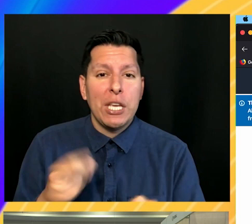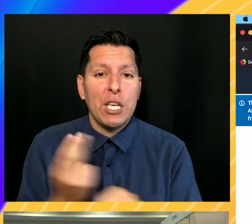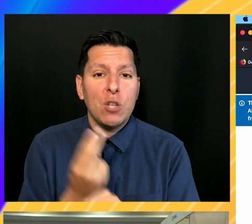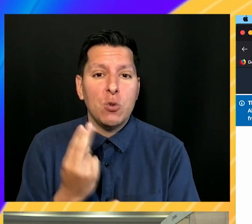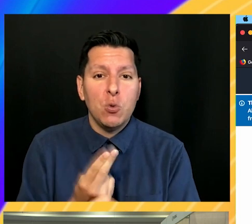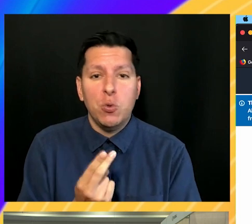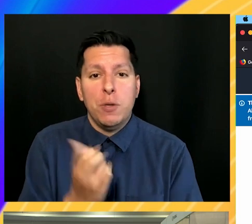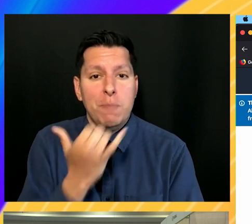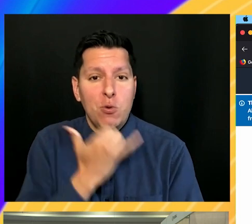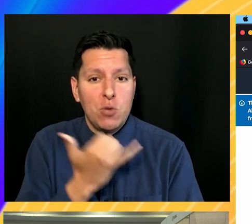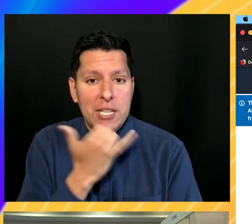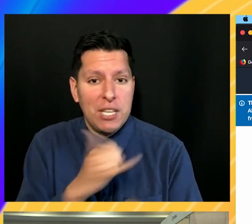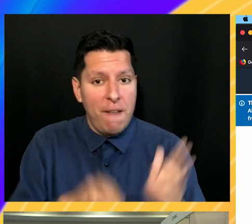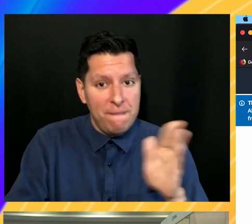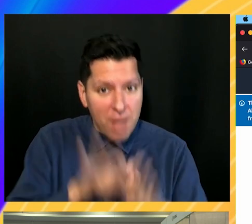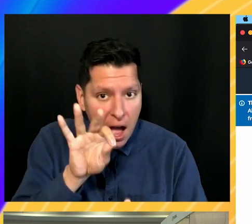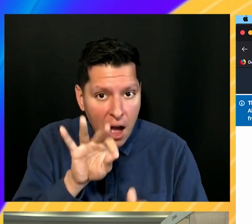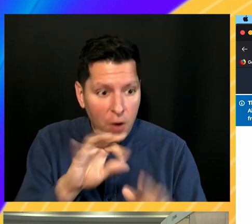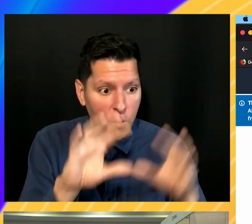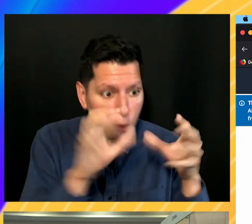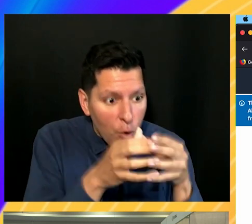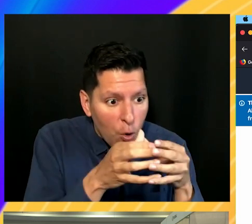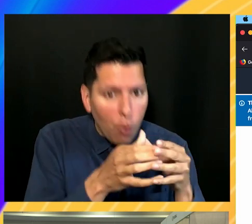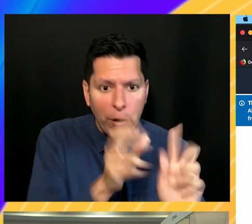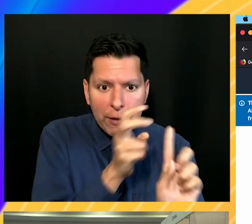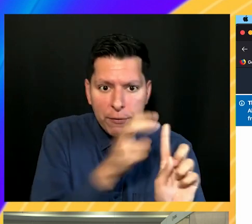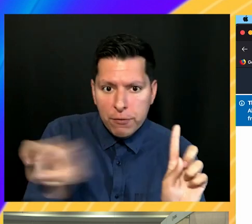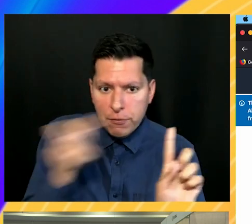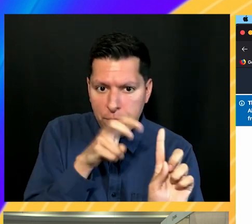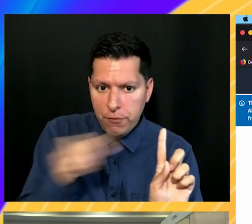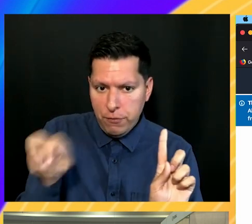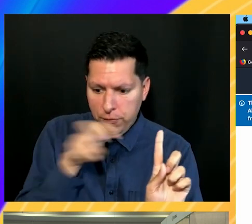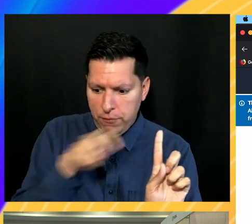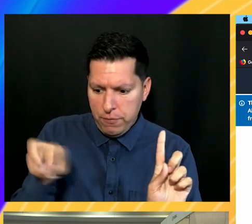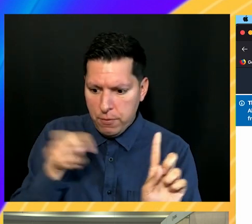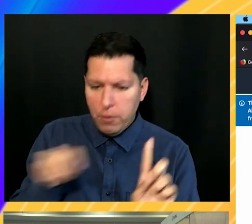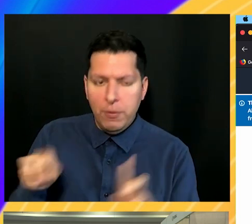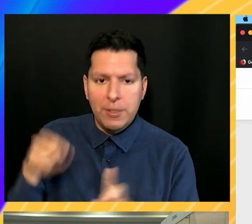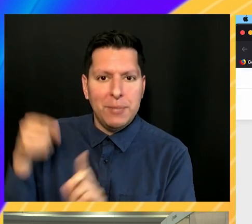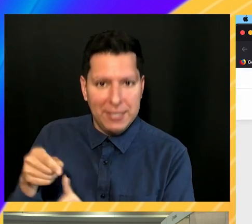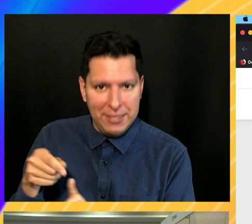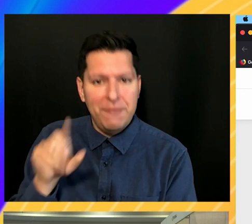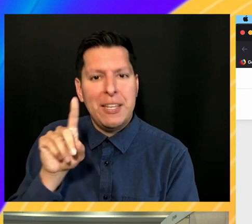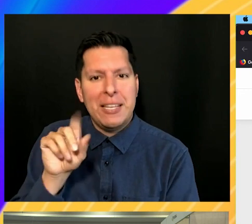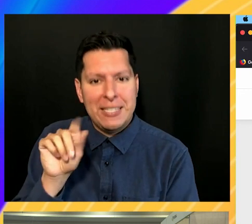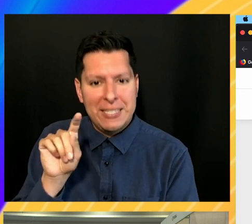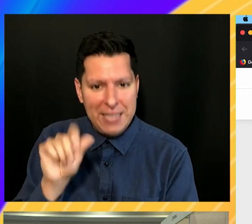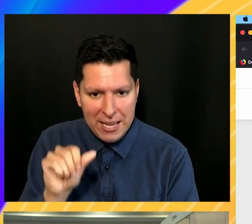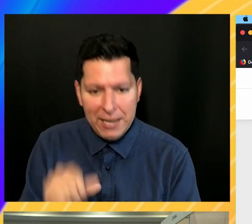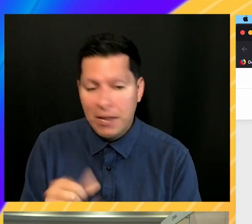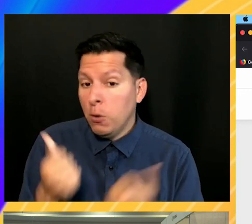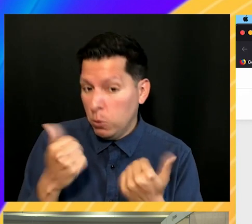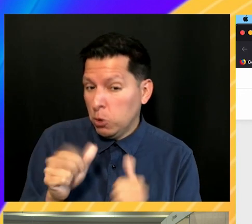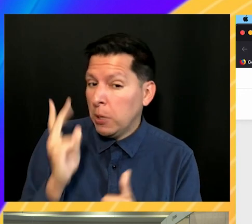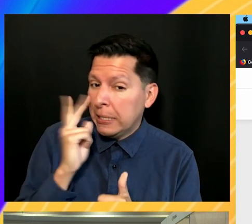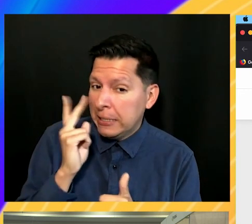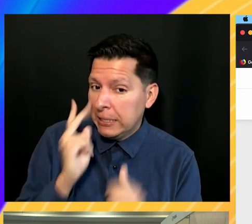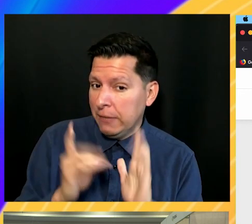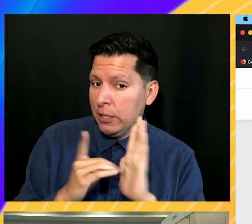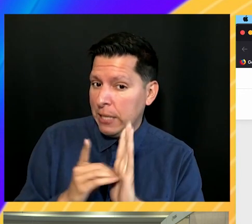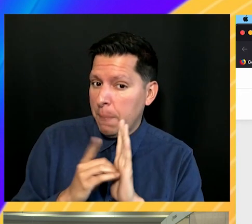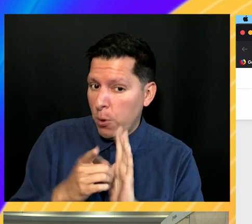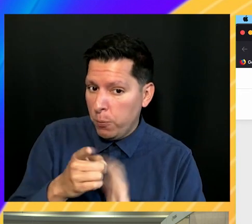cohort and pair them to regions of clinical significance. Yeah, let's get into it. Let's see if we can do it with us. Okay.